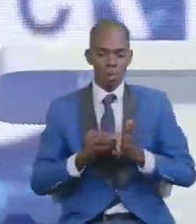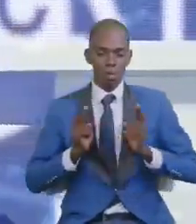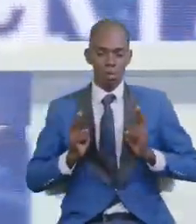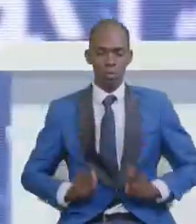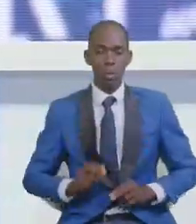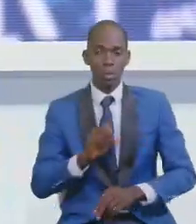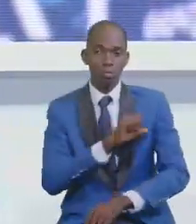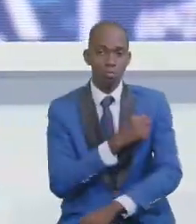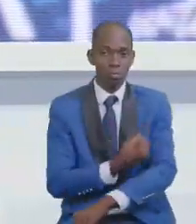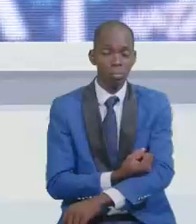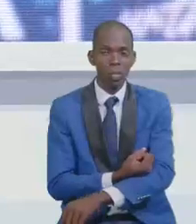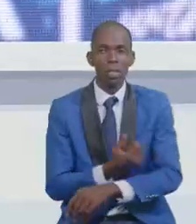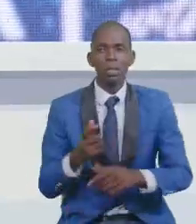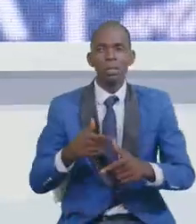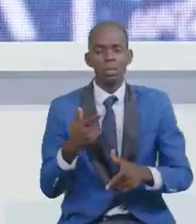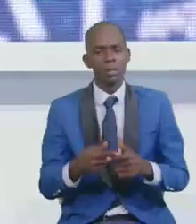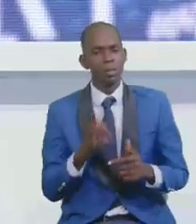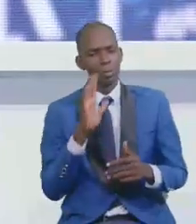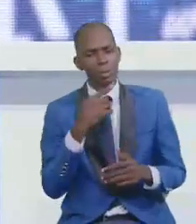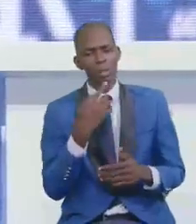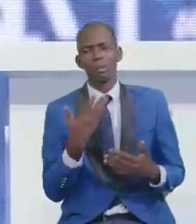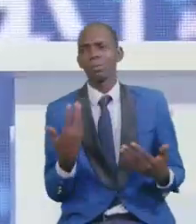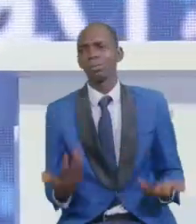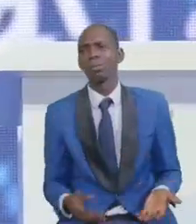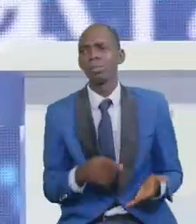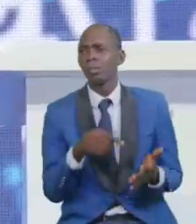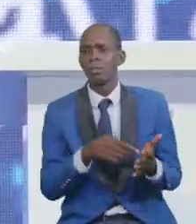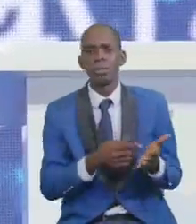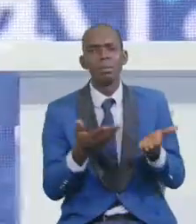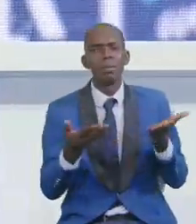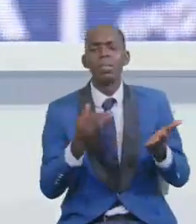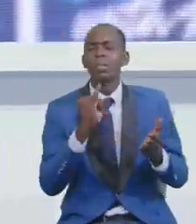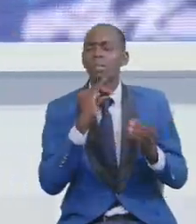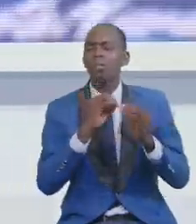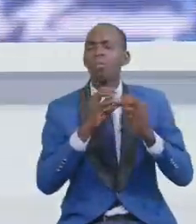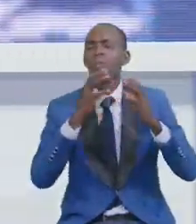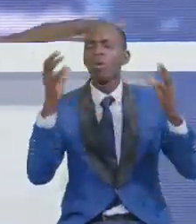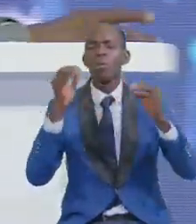And he will say, this thing is much more than I ever thought.